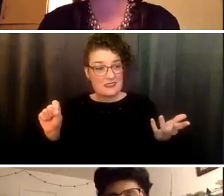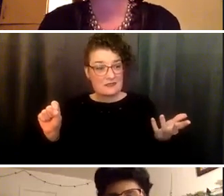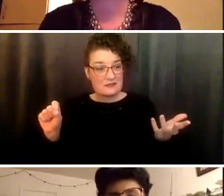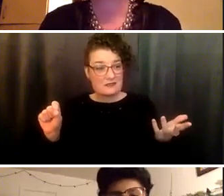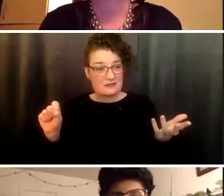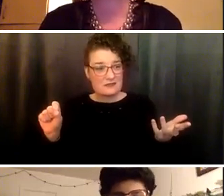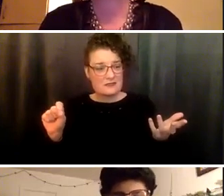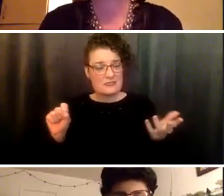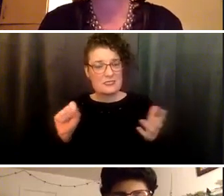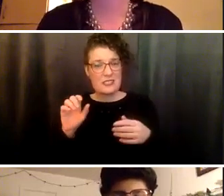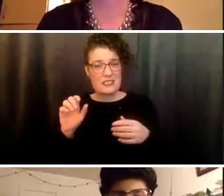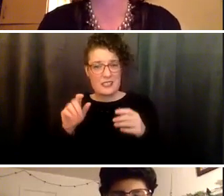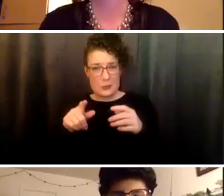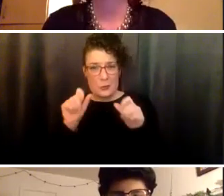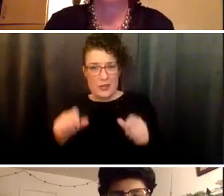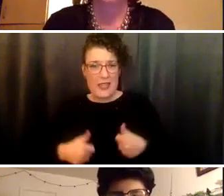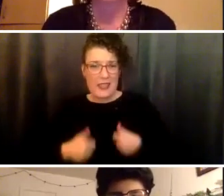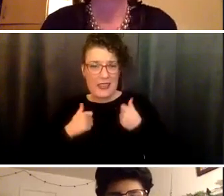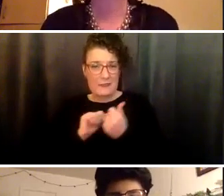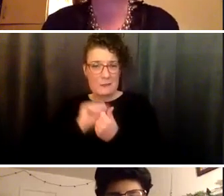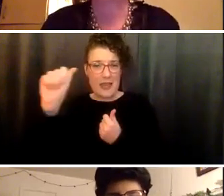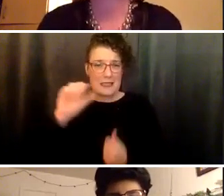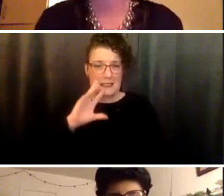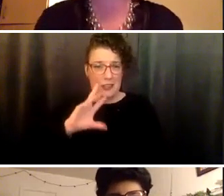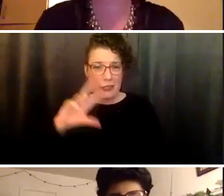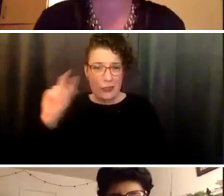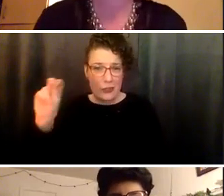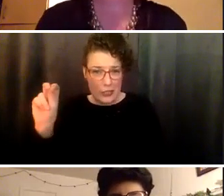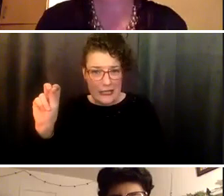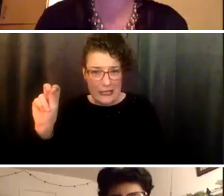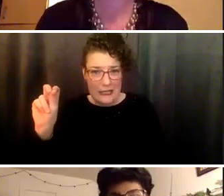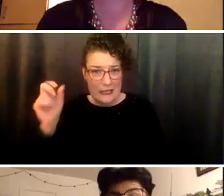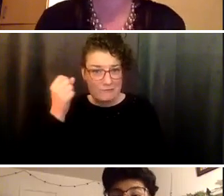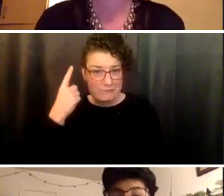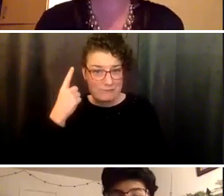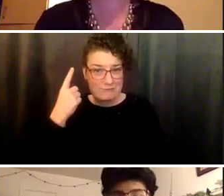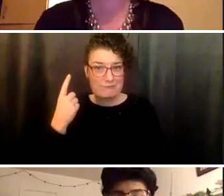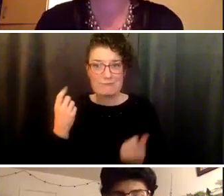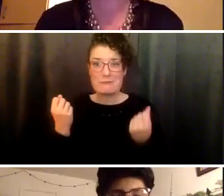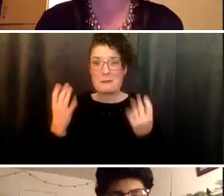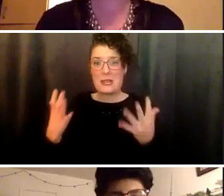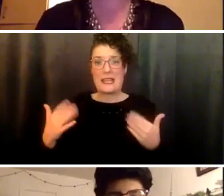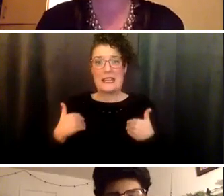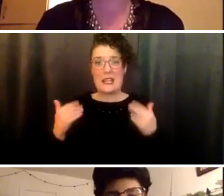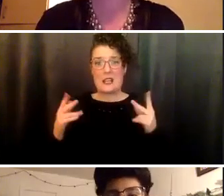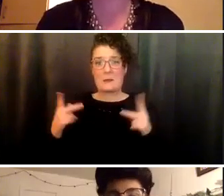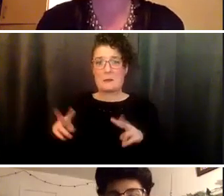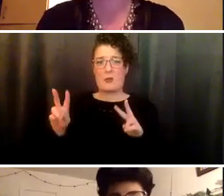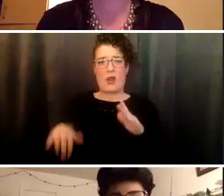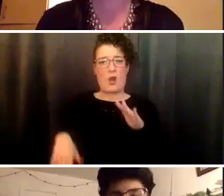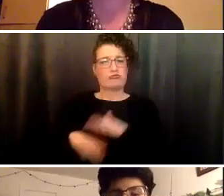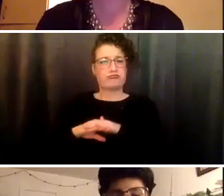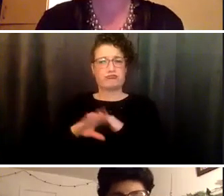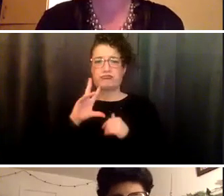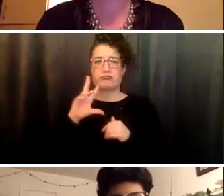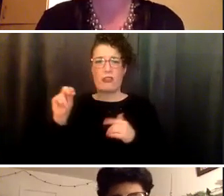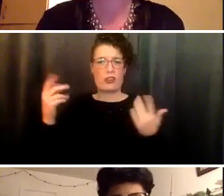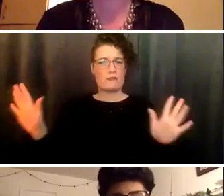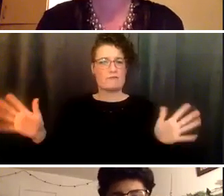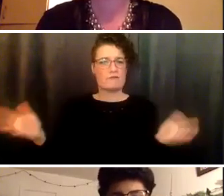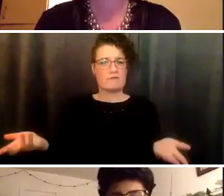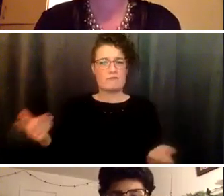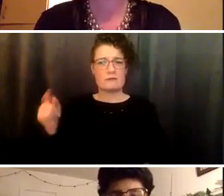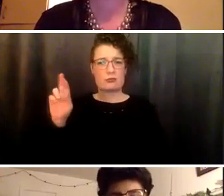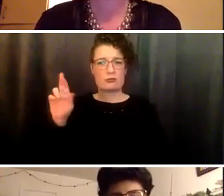beyond the age of 30. I think that's also a really common conception within our communities, is that queerness, that